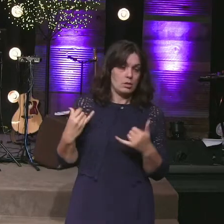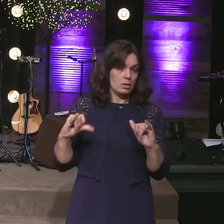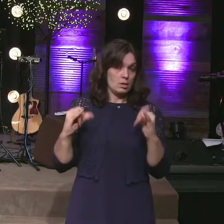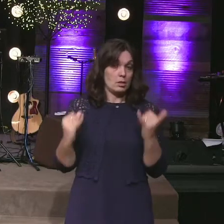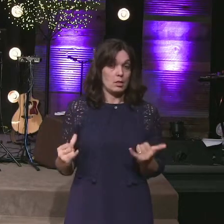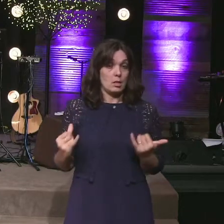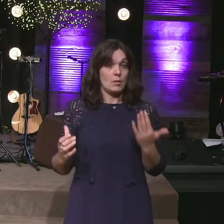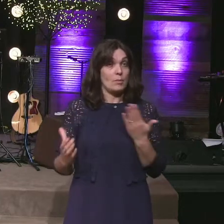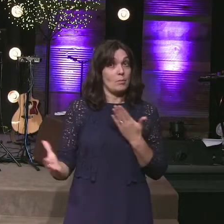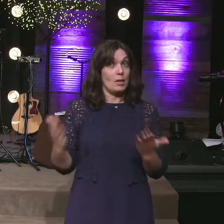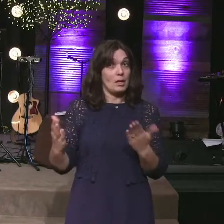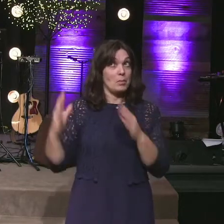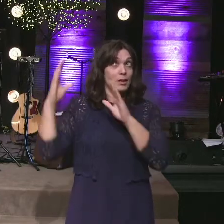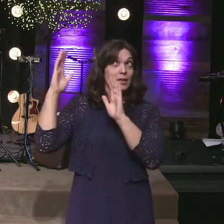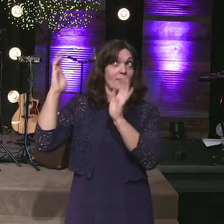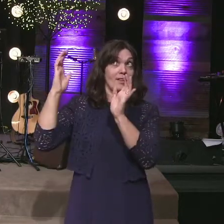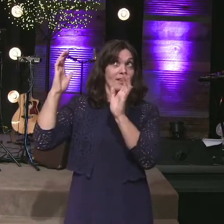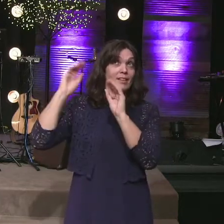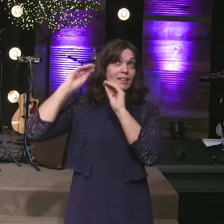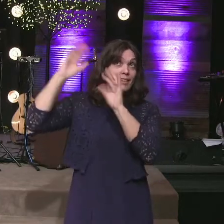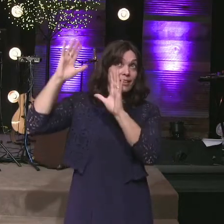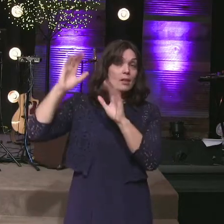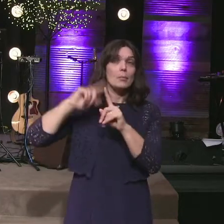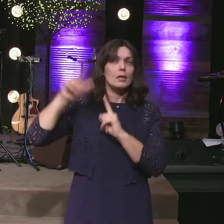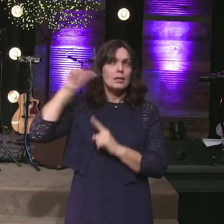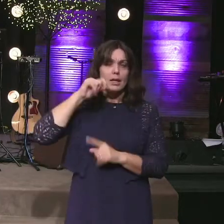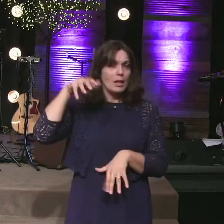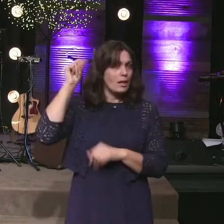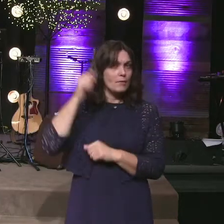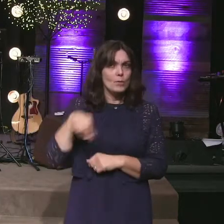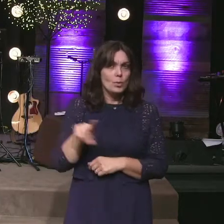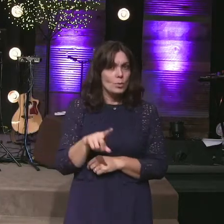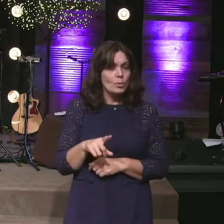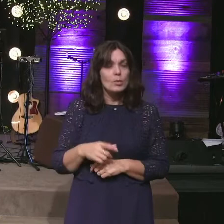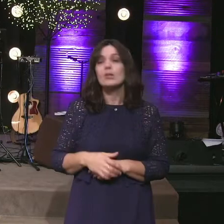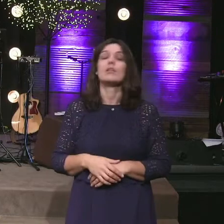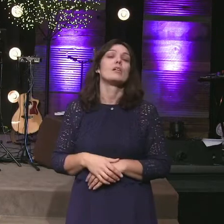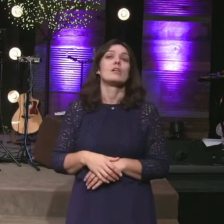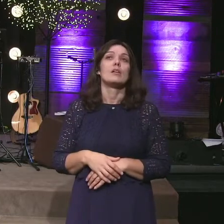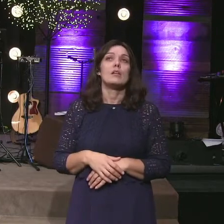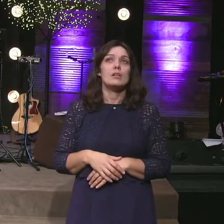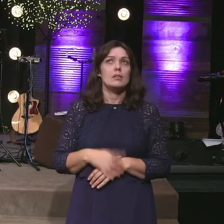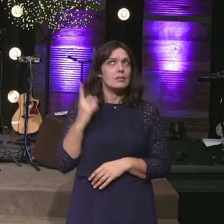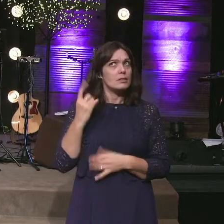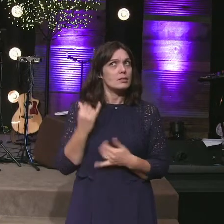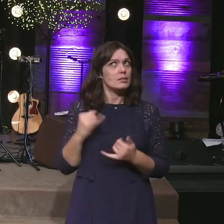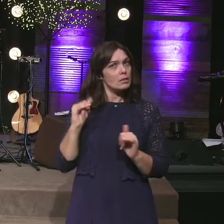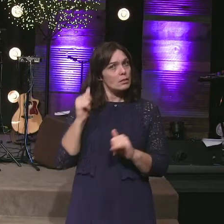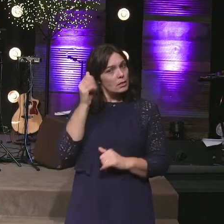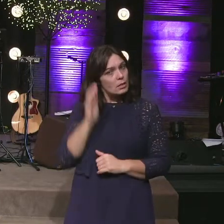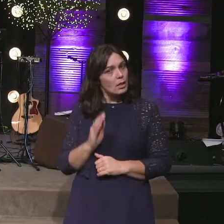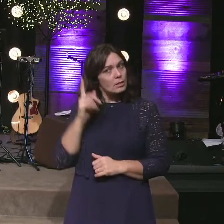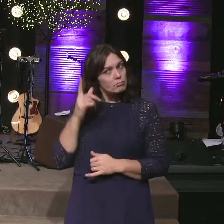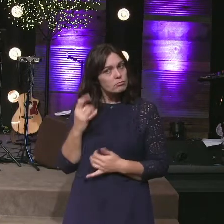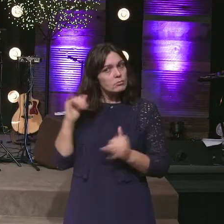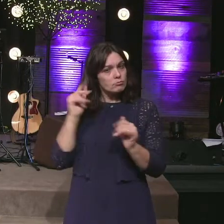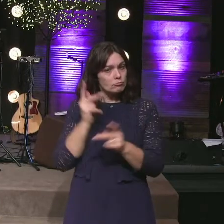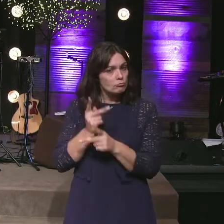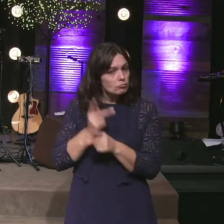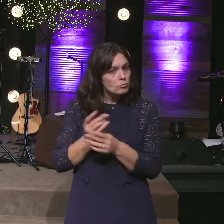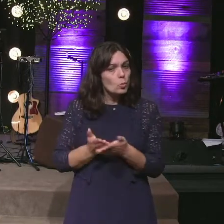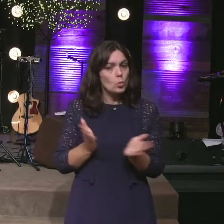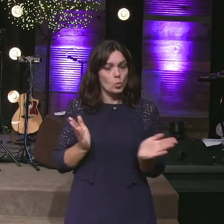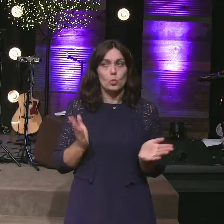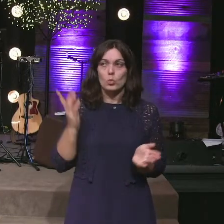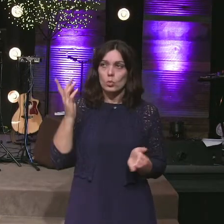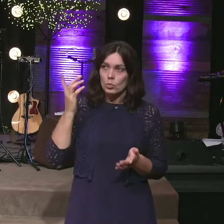heard from him lately, but he hadn't left. He's still God. He still has you. He's still